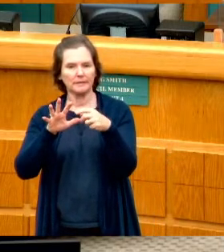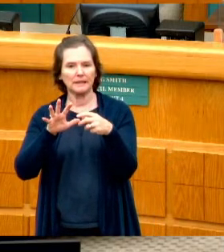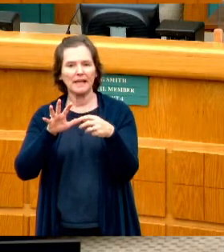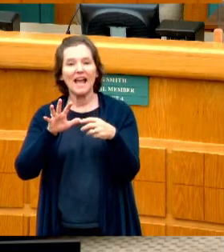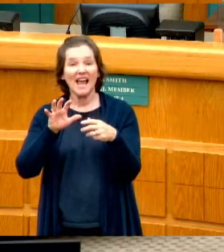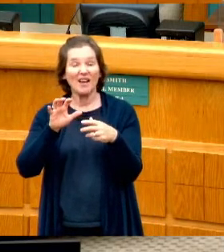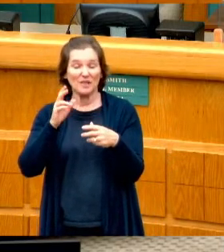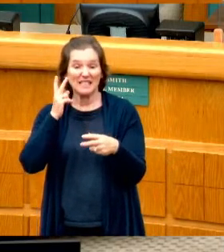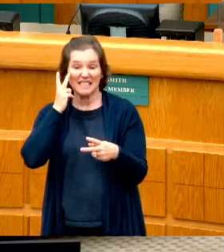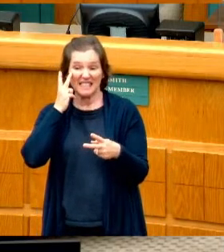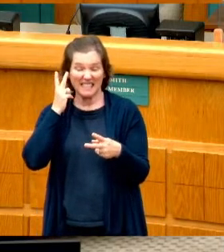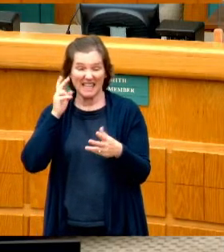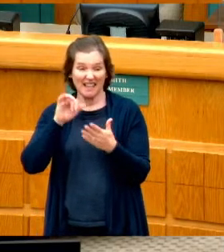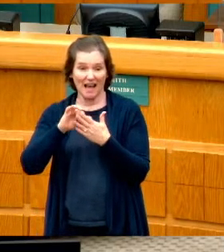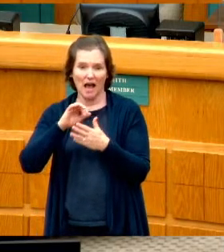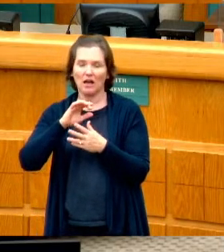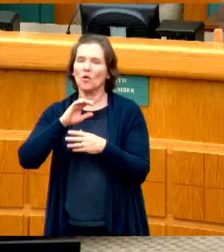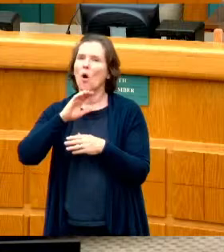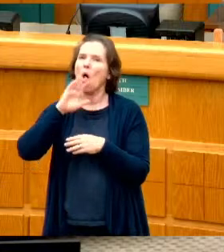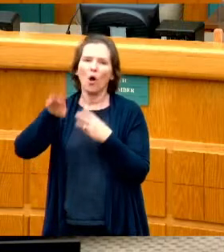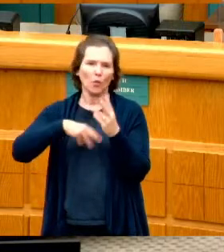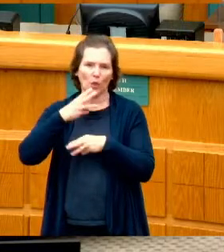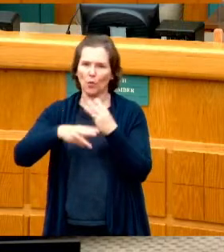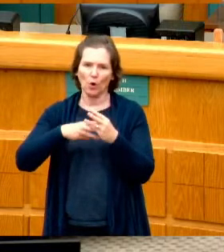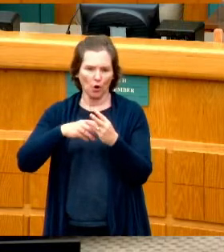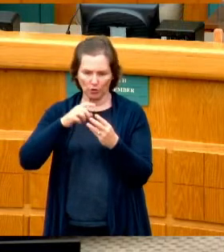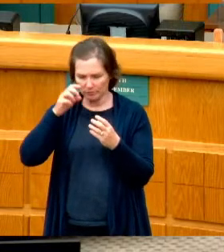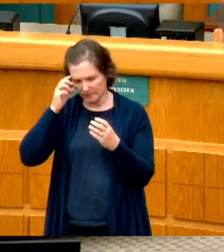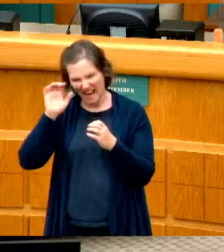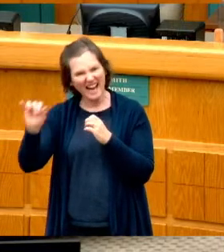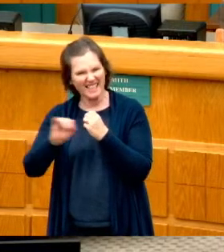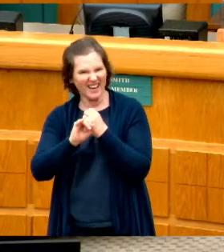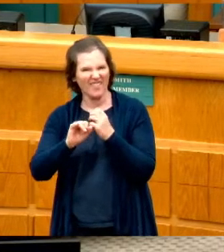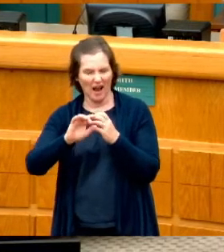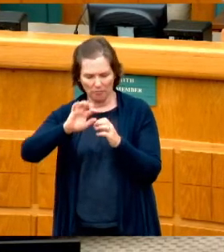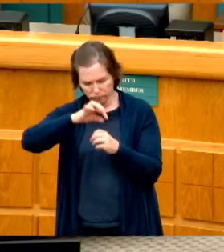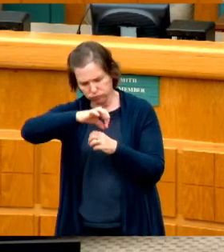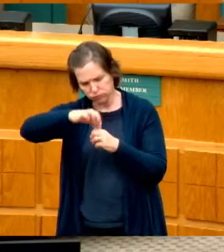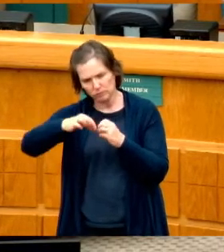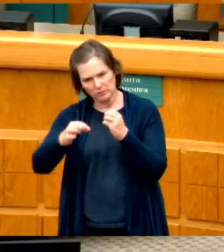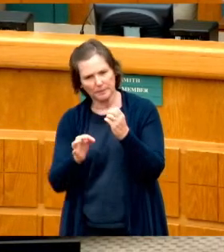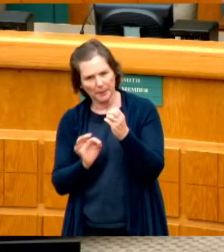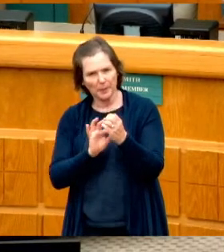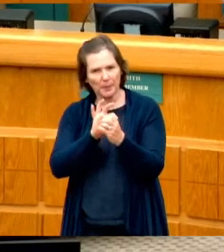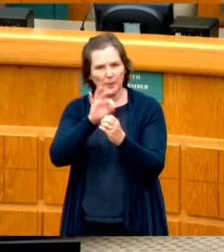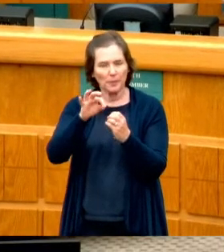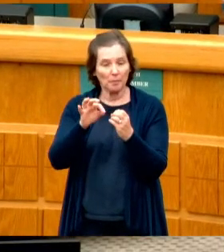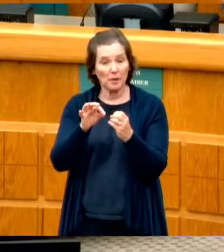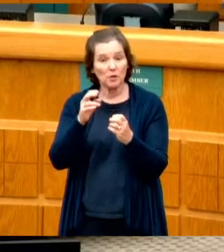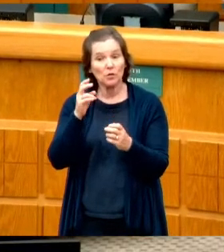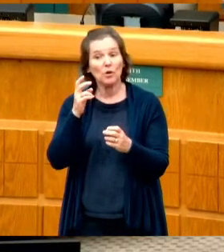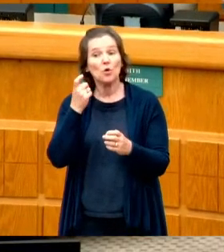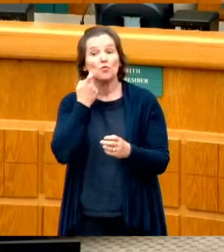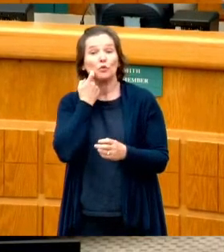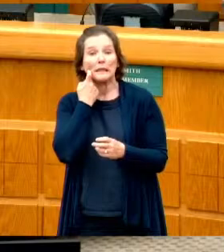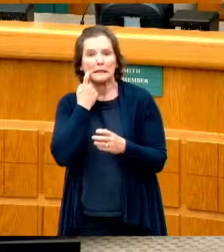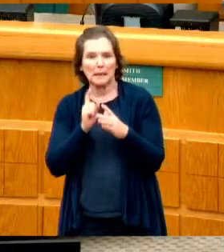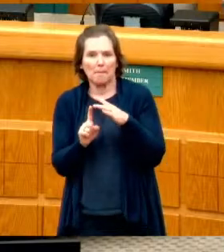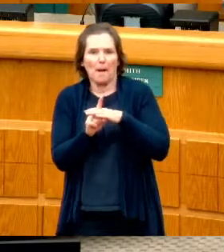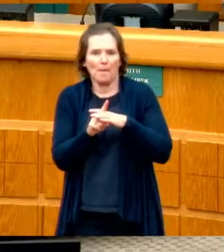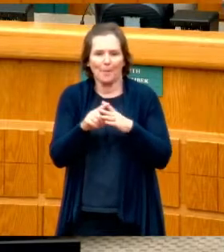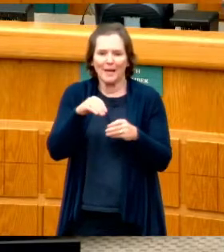States. This variant was first detected in the US at the end of December, just a few months ago.